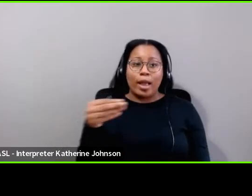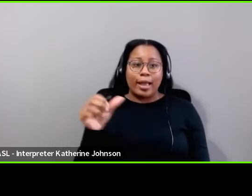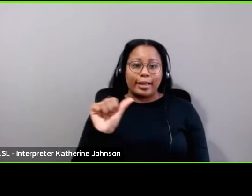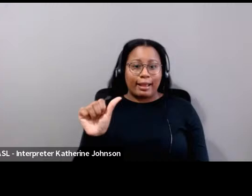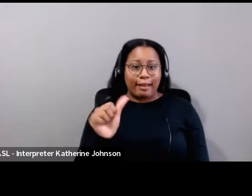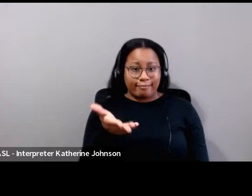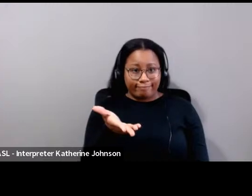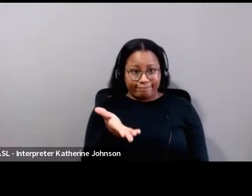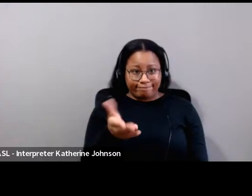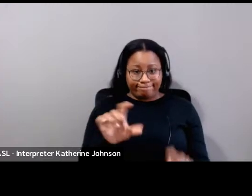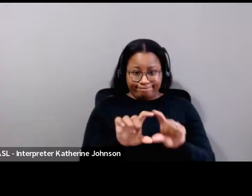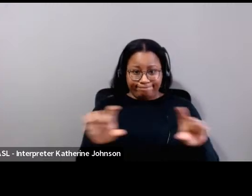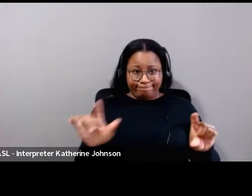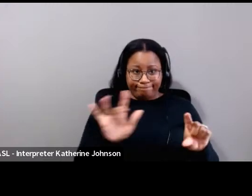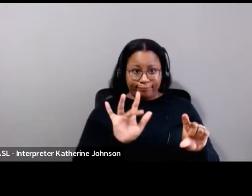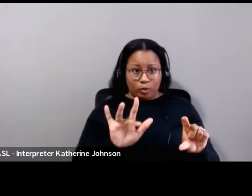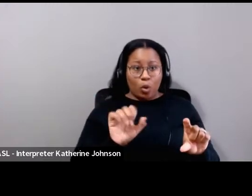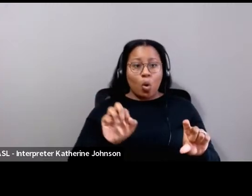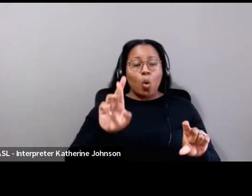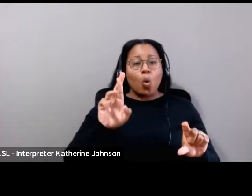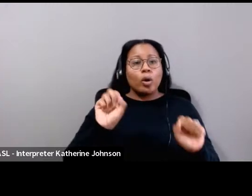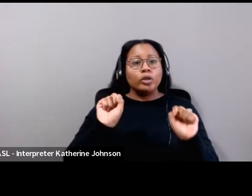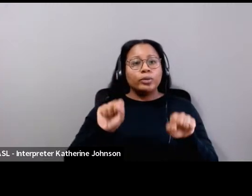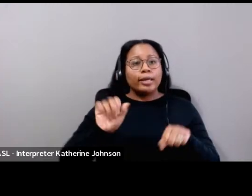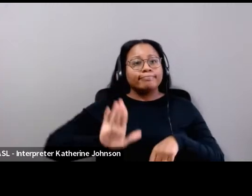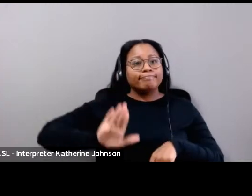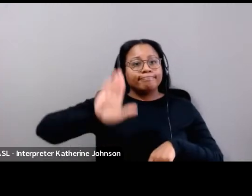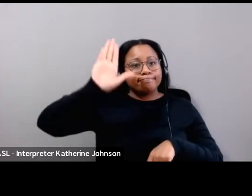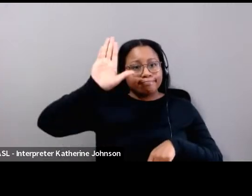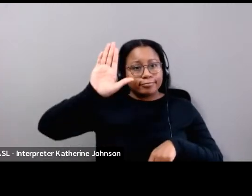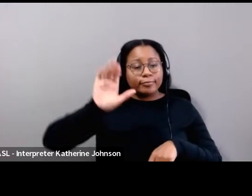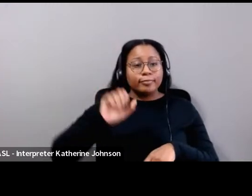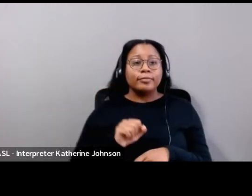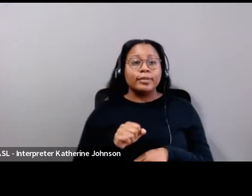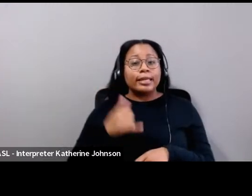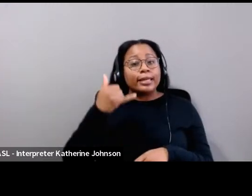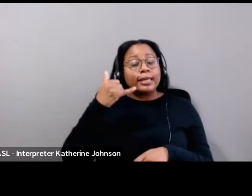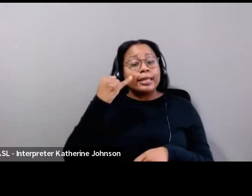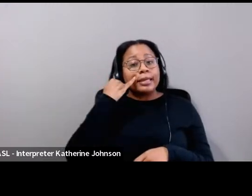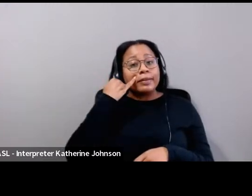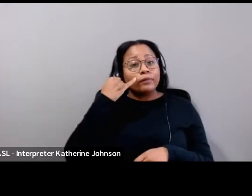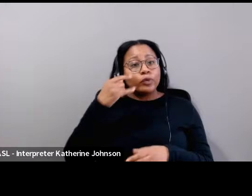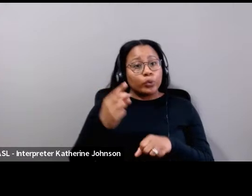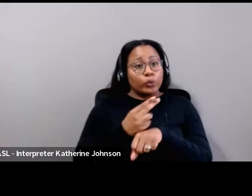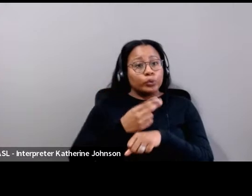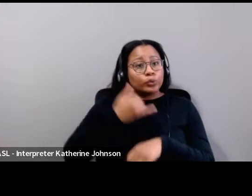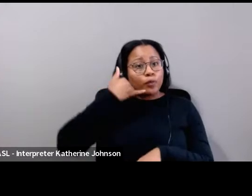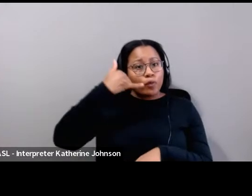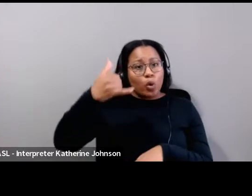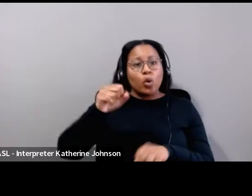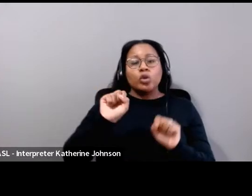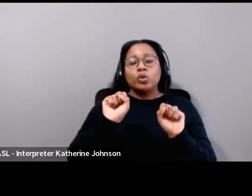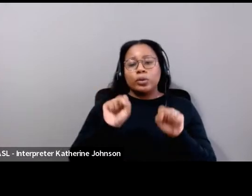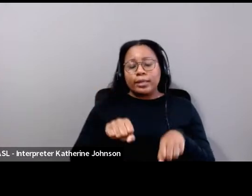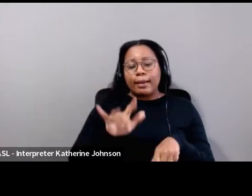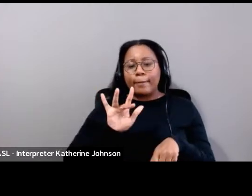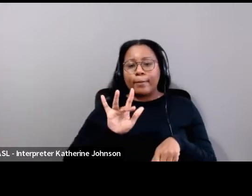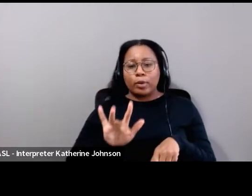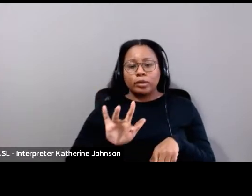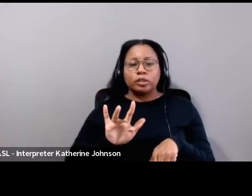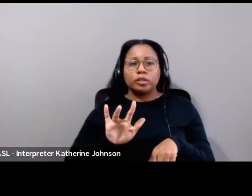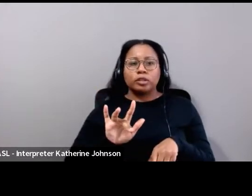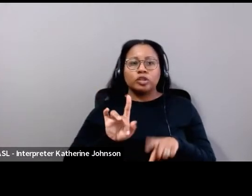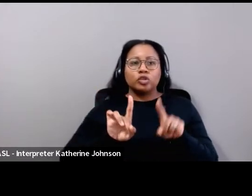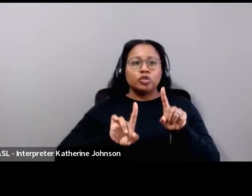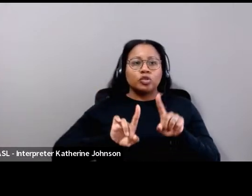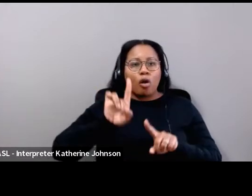to speak verbally. And if you are phoning in, you can press *9 to raise your hand. If you raise your hand and your